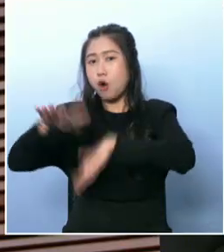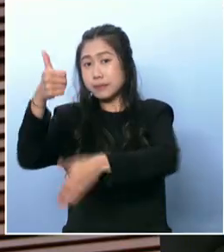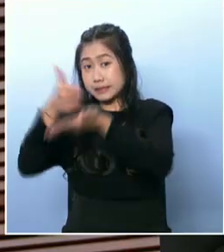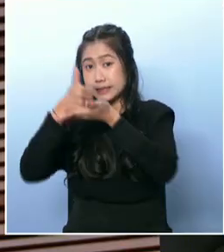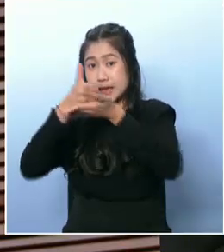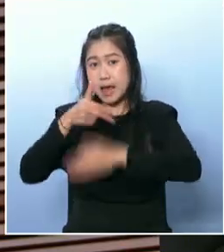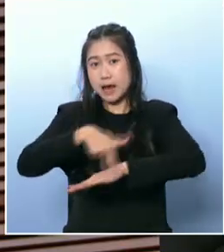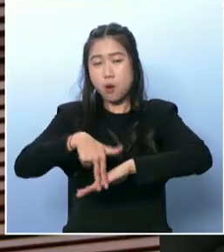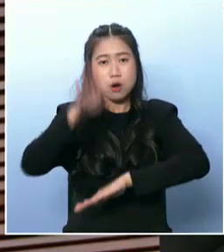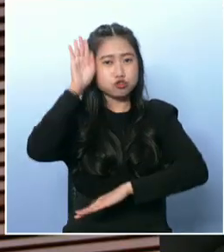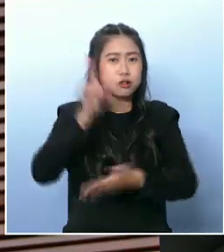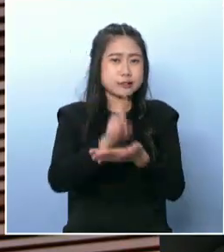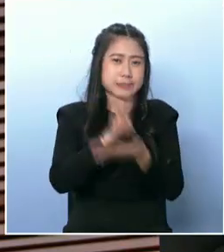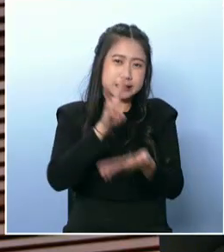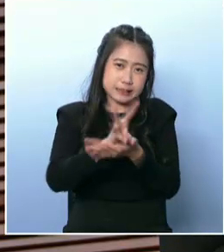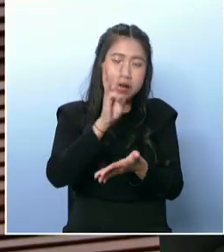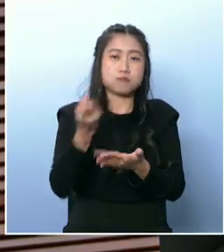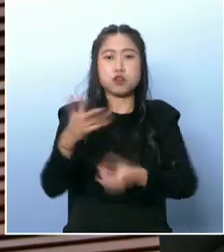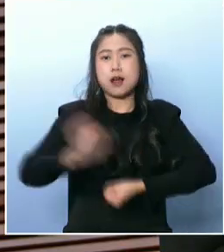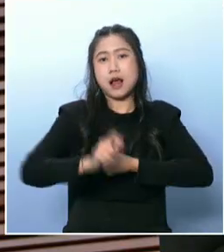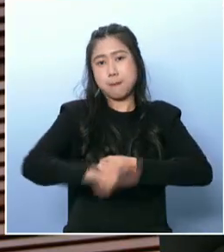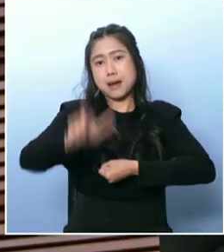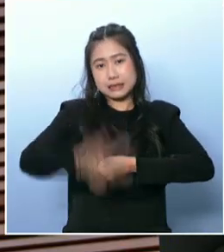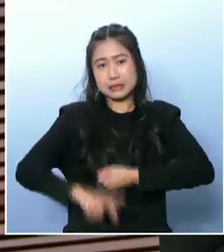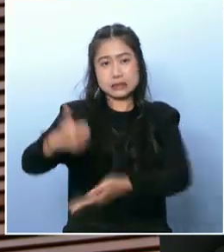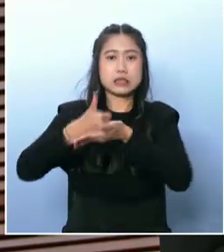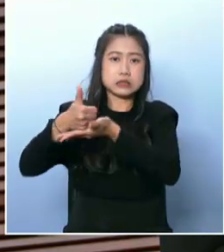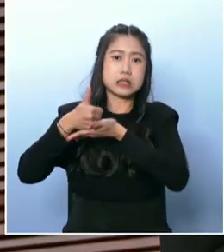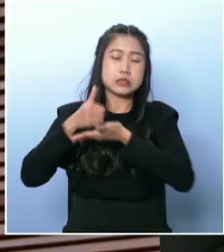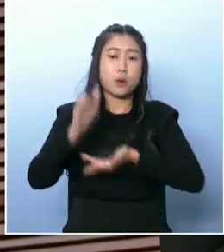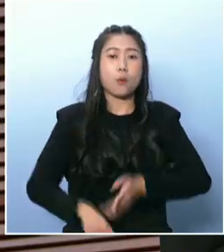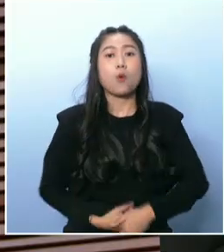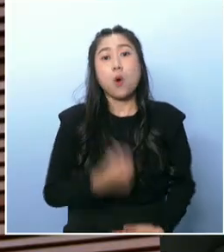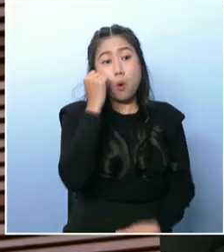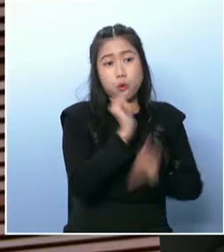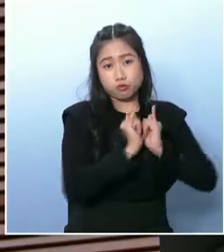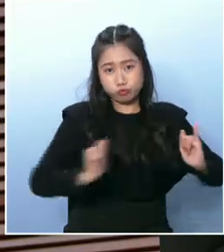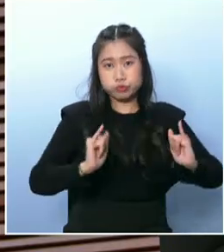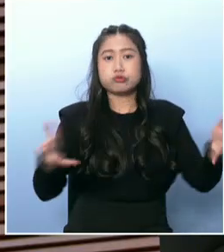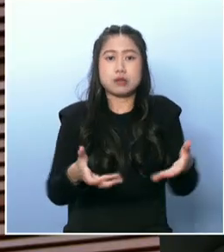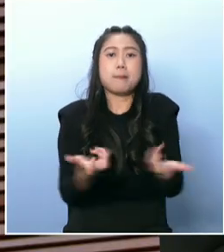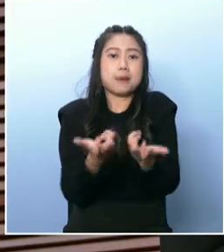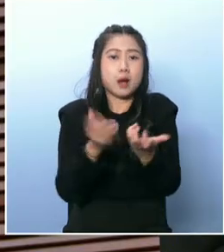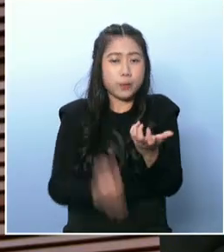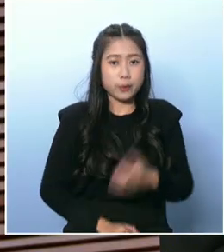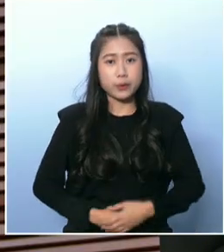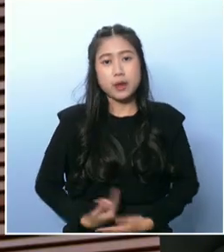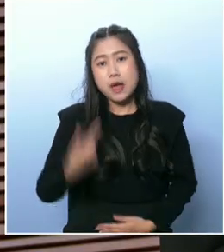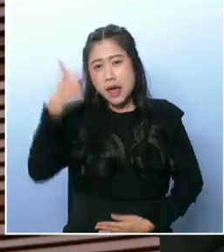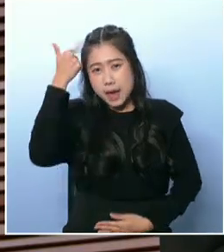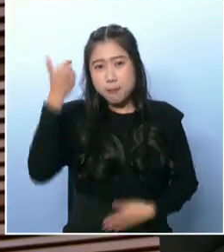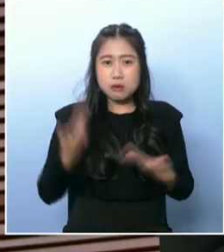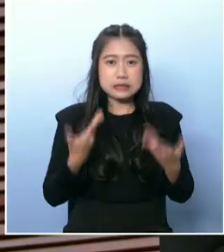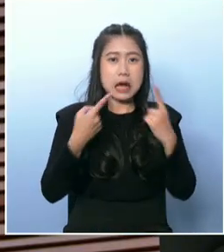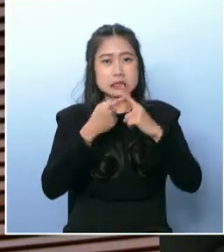we're going to increase the quotas for the importation scheme. We're going to increase the number of quotas in the